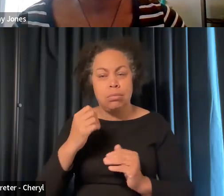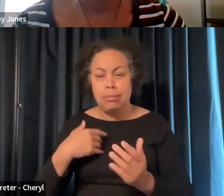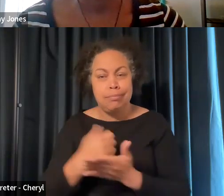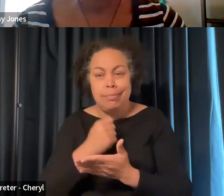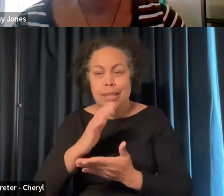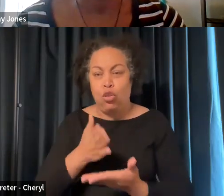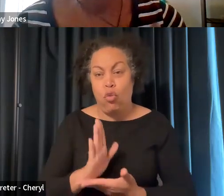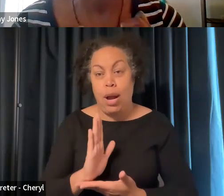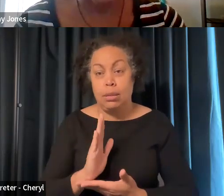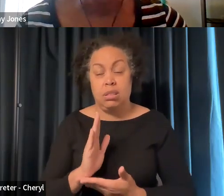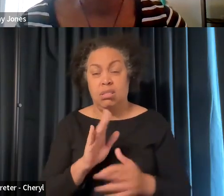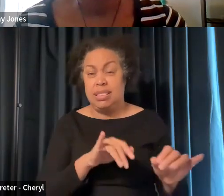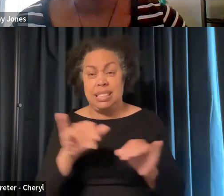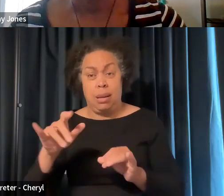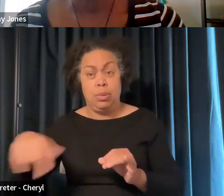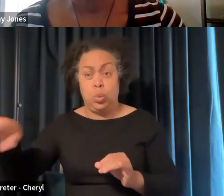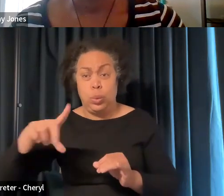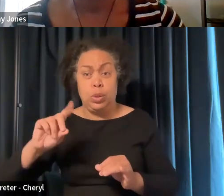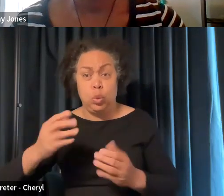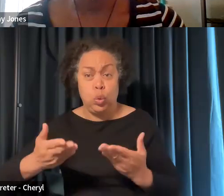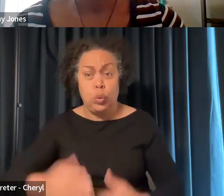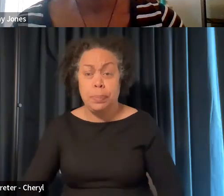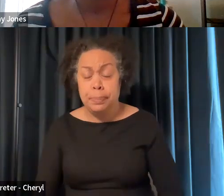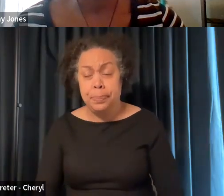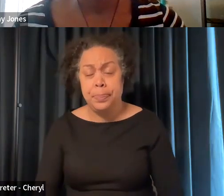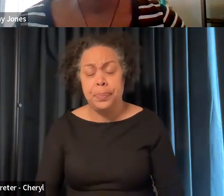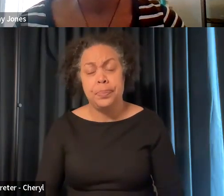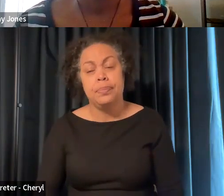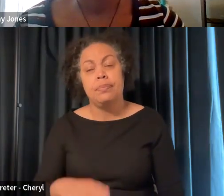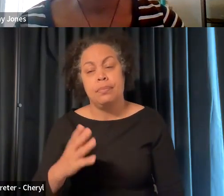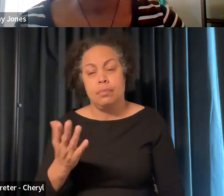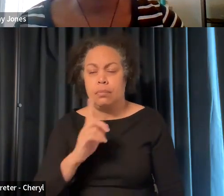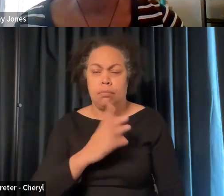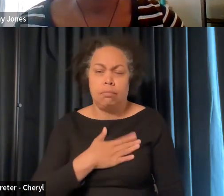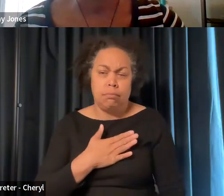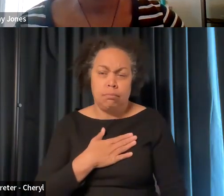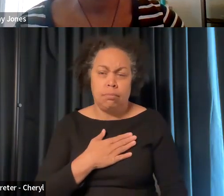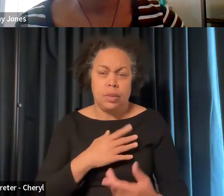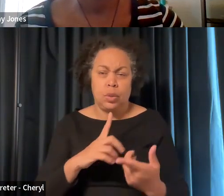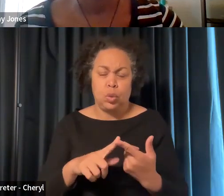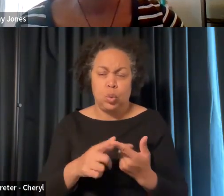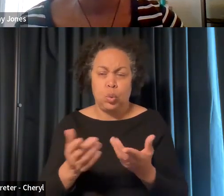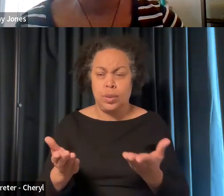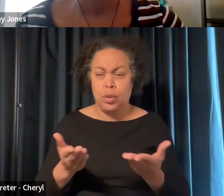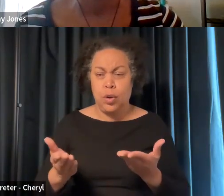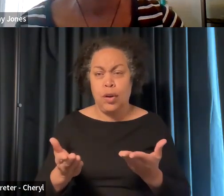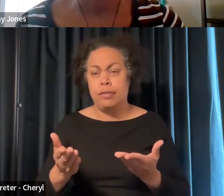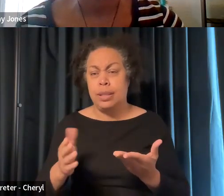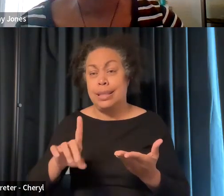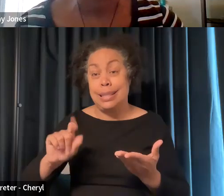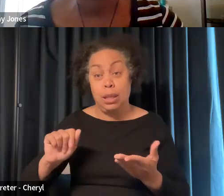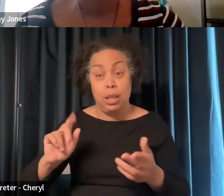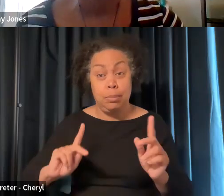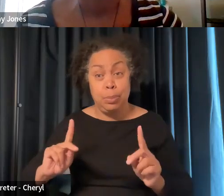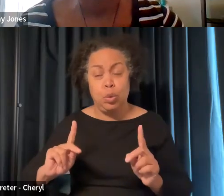as much as some of us may have. And so I'm really passionate about serving disabled people who are in